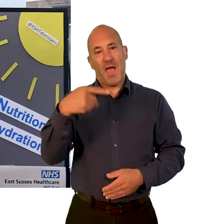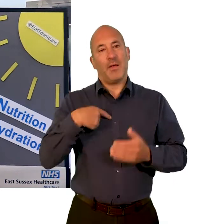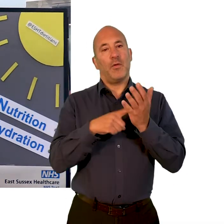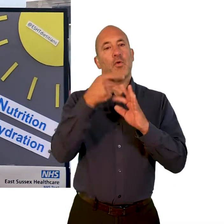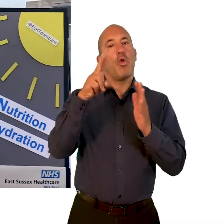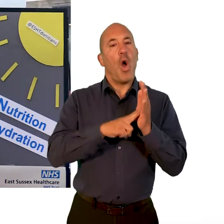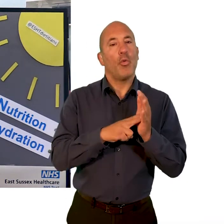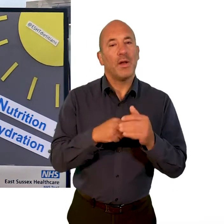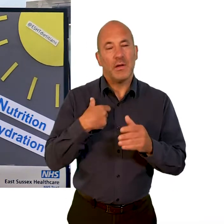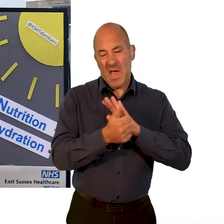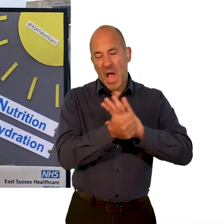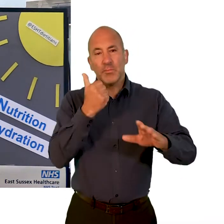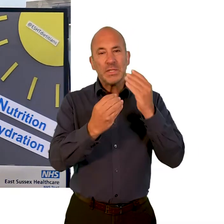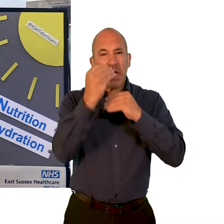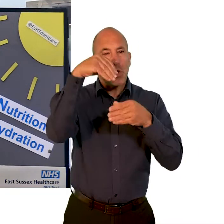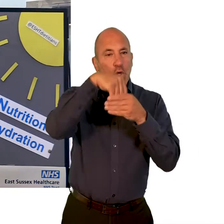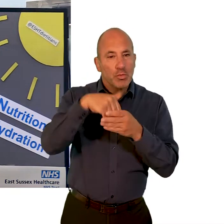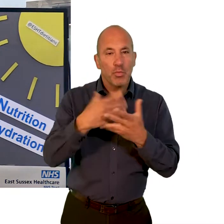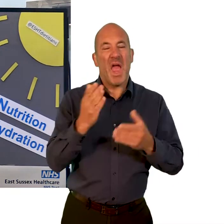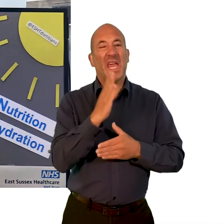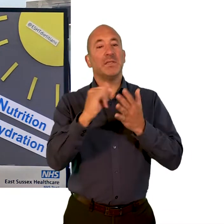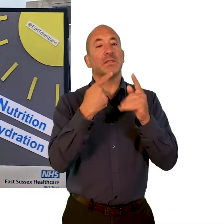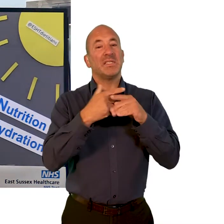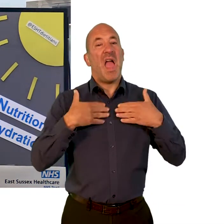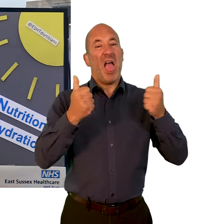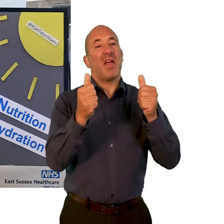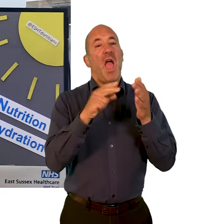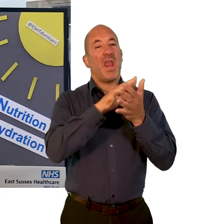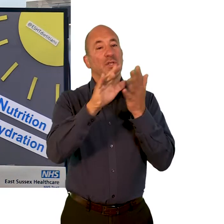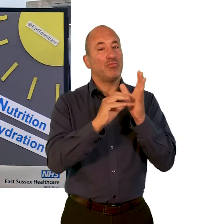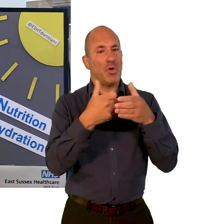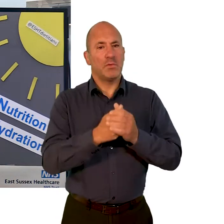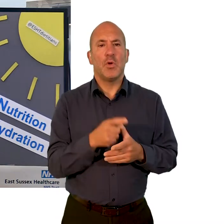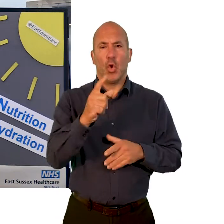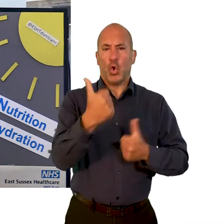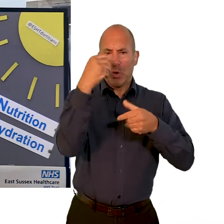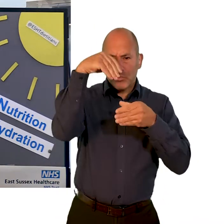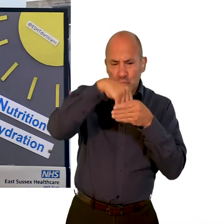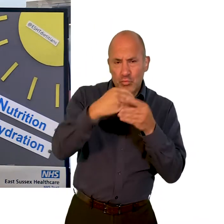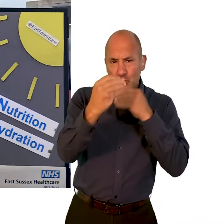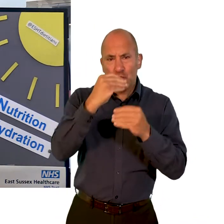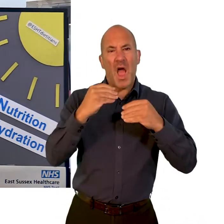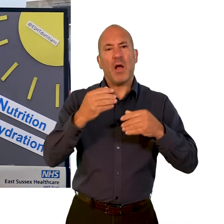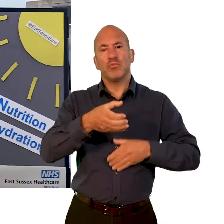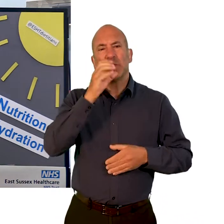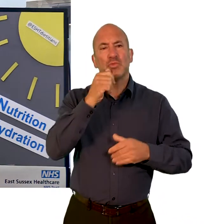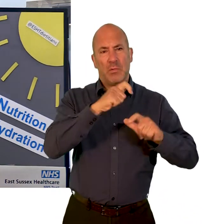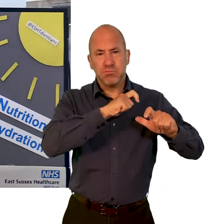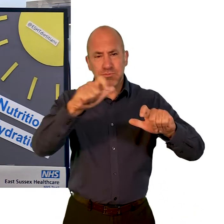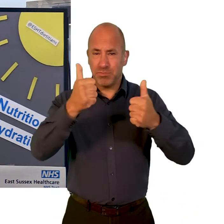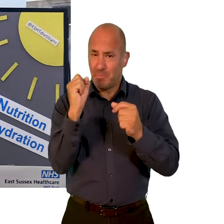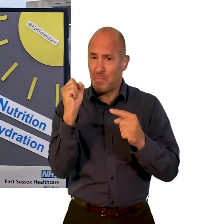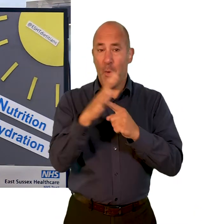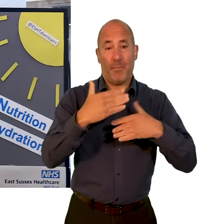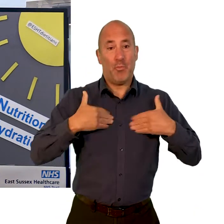Hi, I'm Lauren Dennis. I'm one of the dietitians here at East Sussex Healthcare NHS Trust. So maintaining good nutrition and hydration is key in